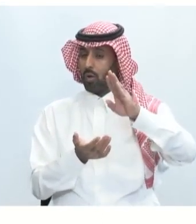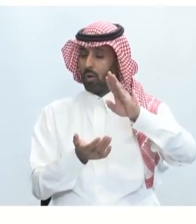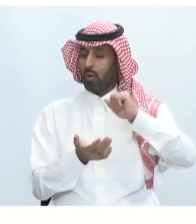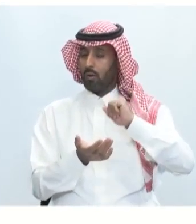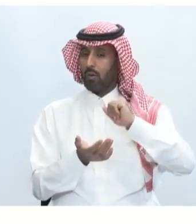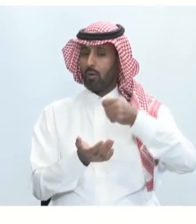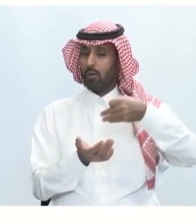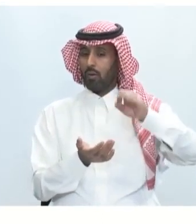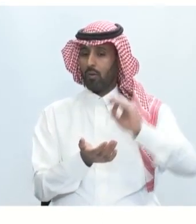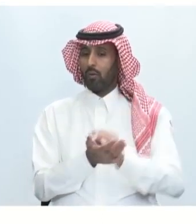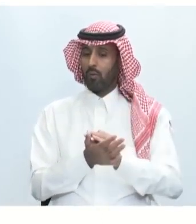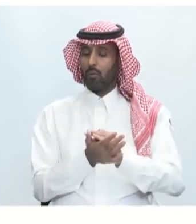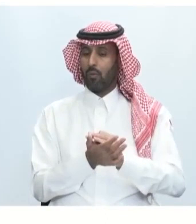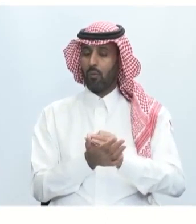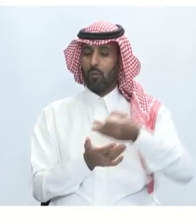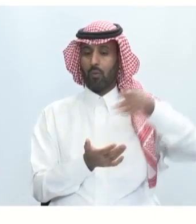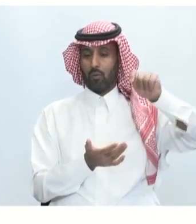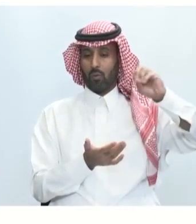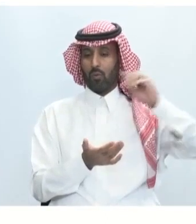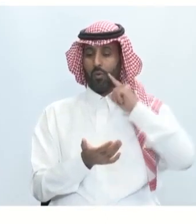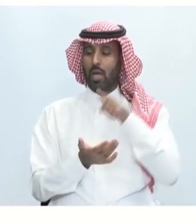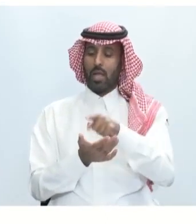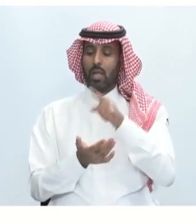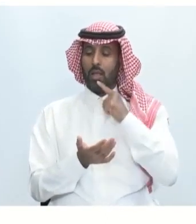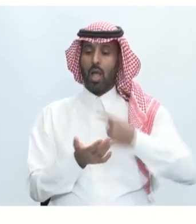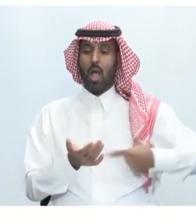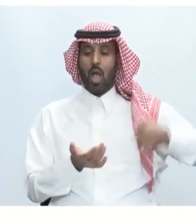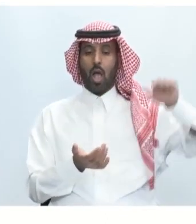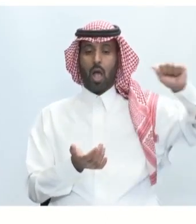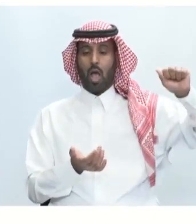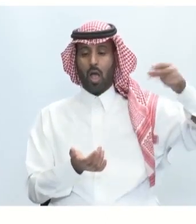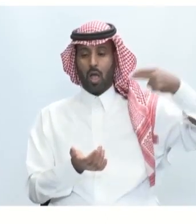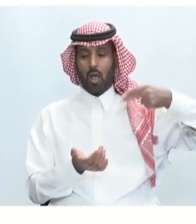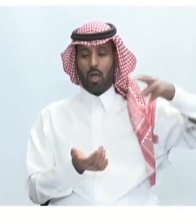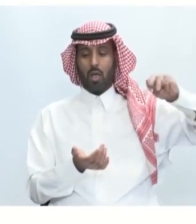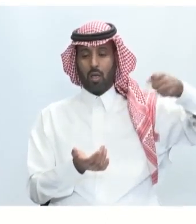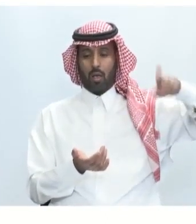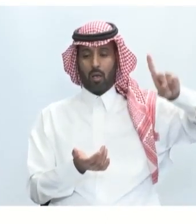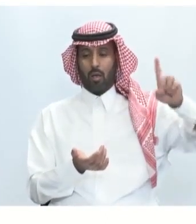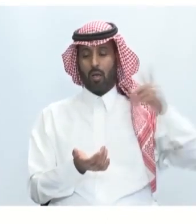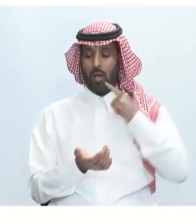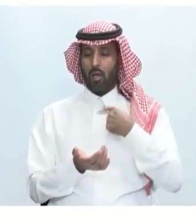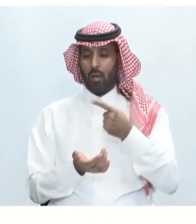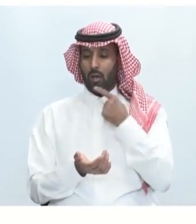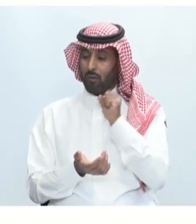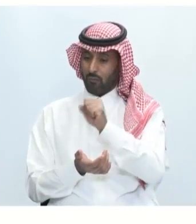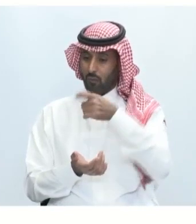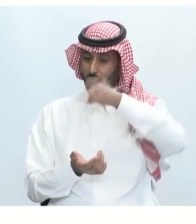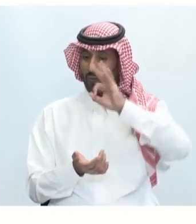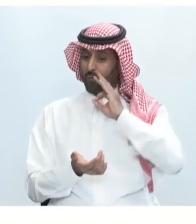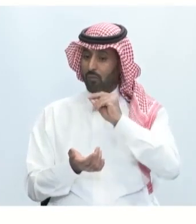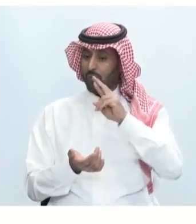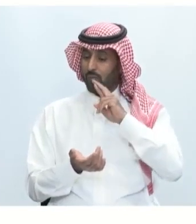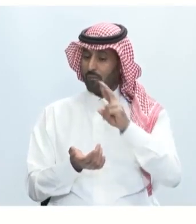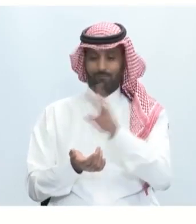Yes, Alan wrote an email to Ahmed. So the email is going from Alan to Ahmed. If we said for,